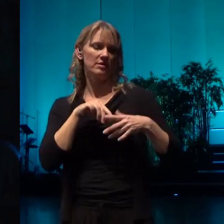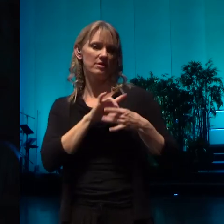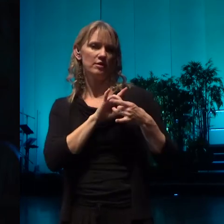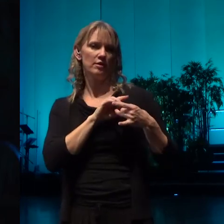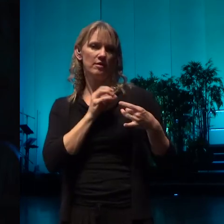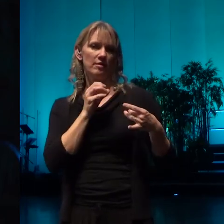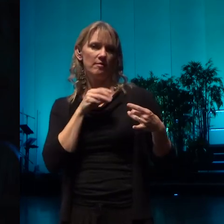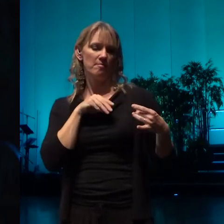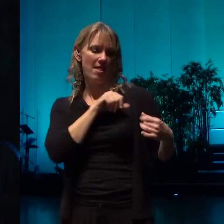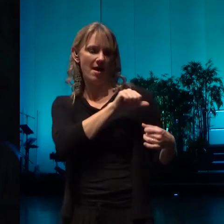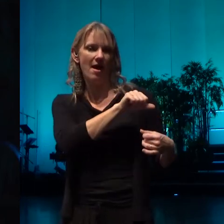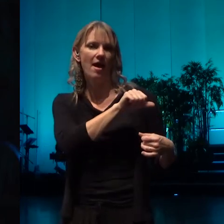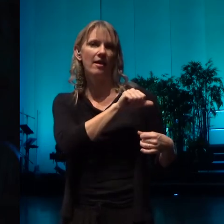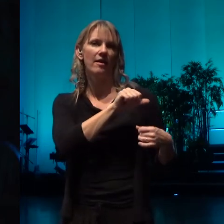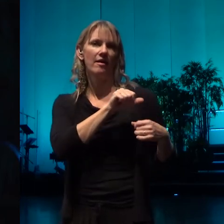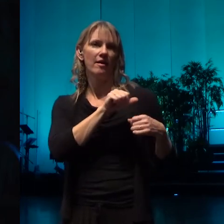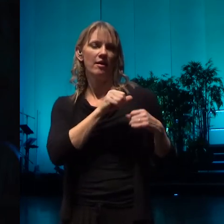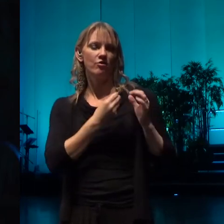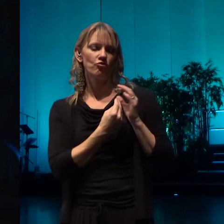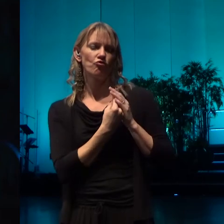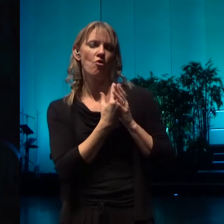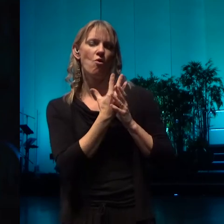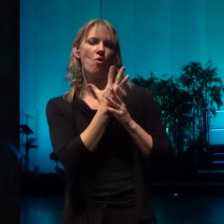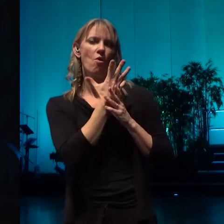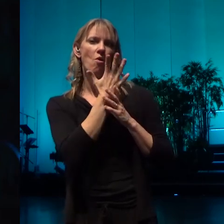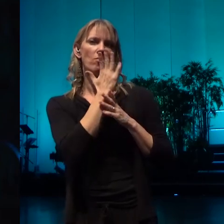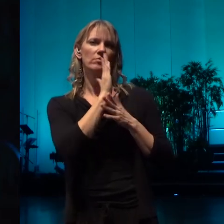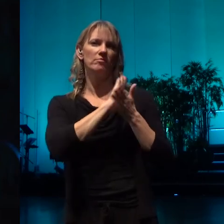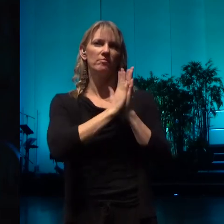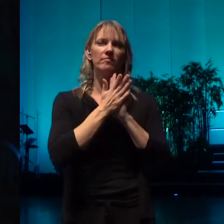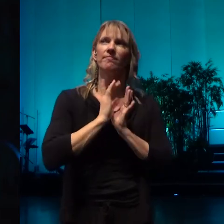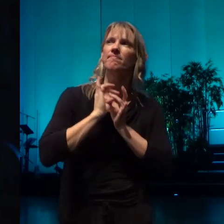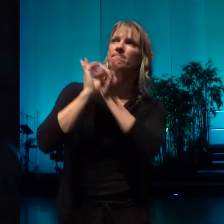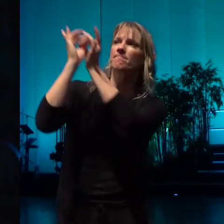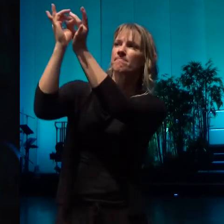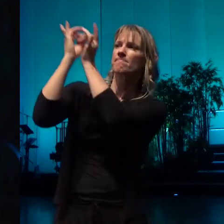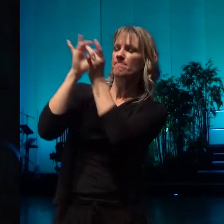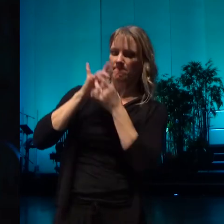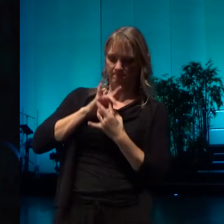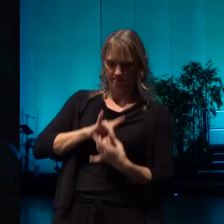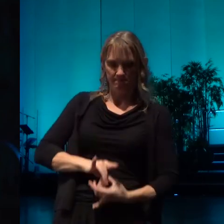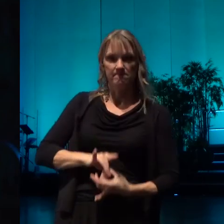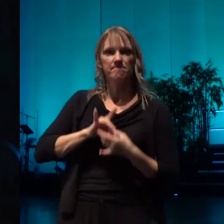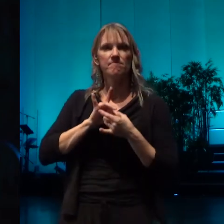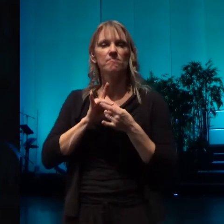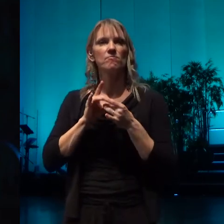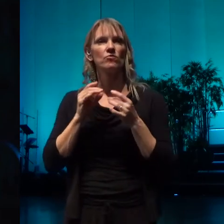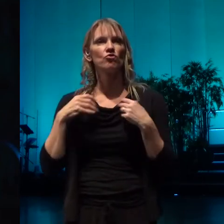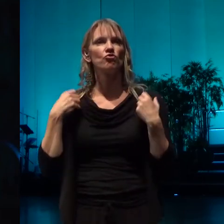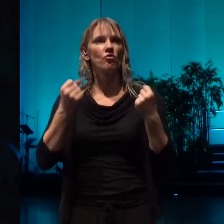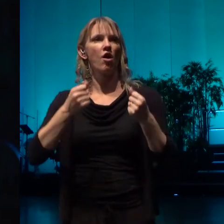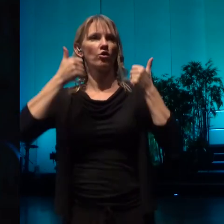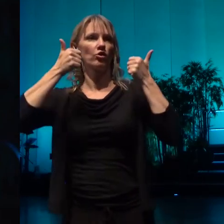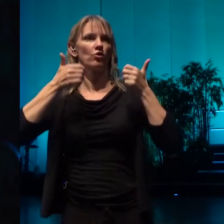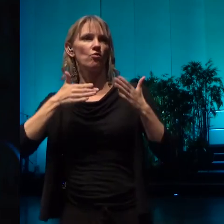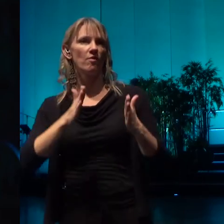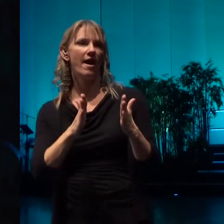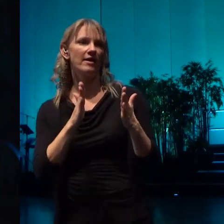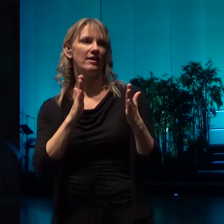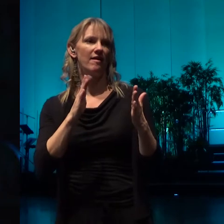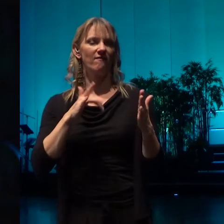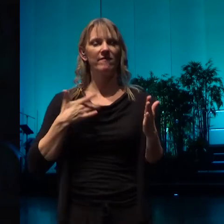that flowers into greater sense of connection, a more profound way of feeling and being